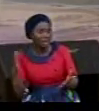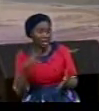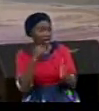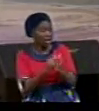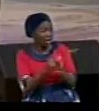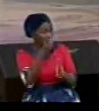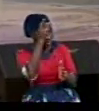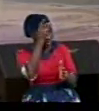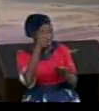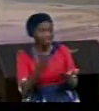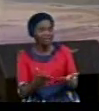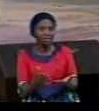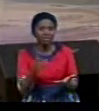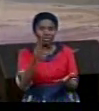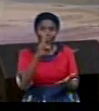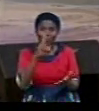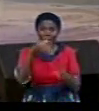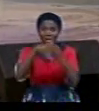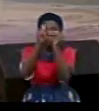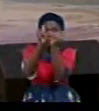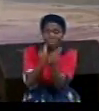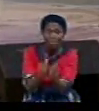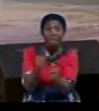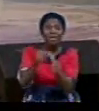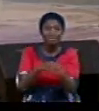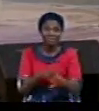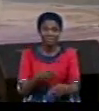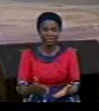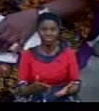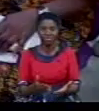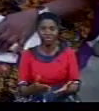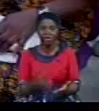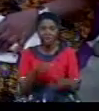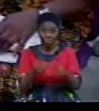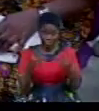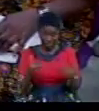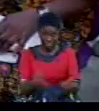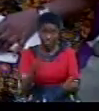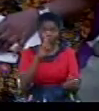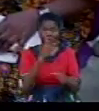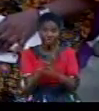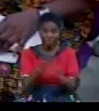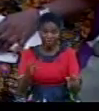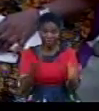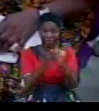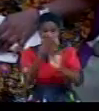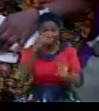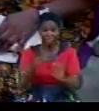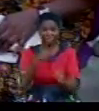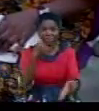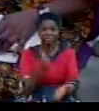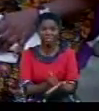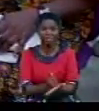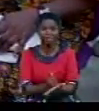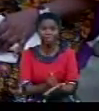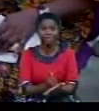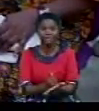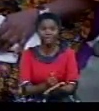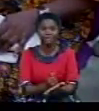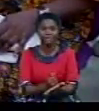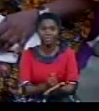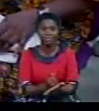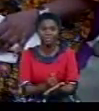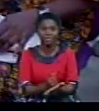you're in bondage all your life you're free tonight in Jesus name foreign